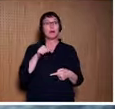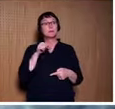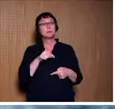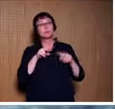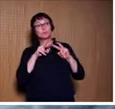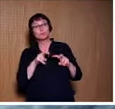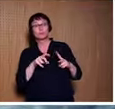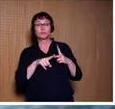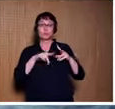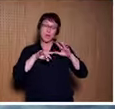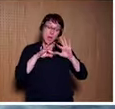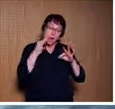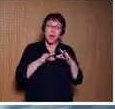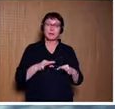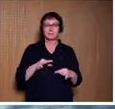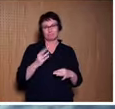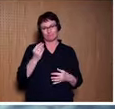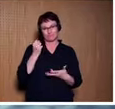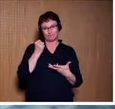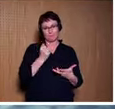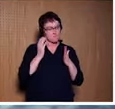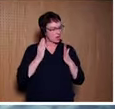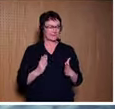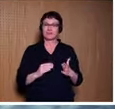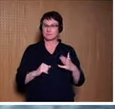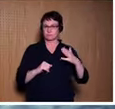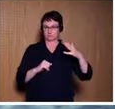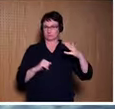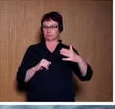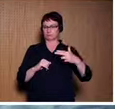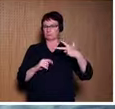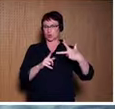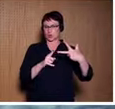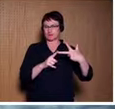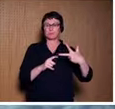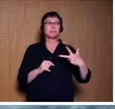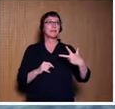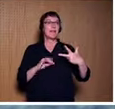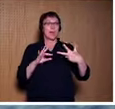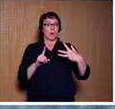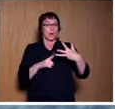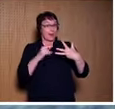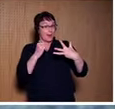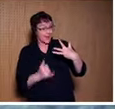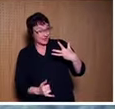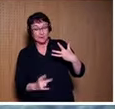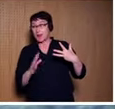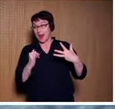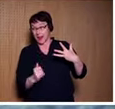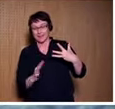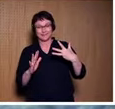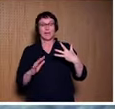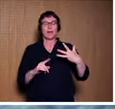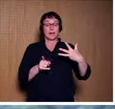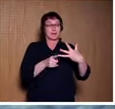and unpacking itself and resourcing the research around this. All right. And finally, finally,